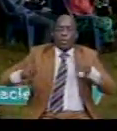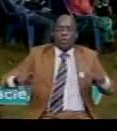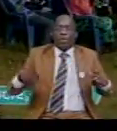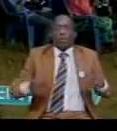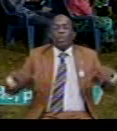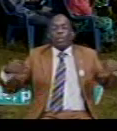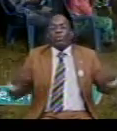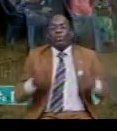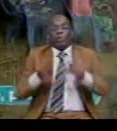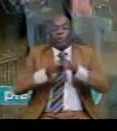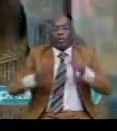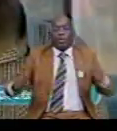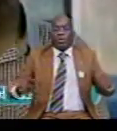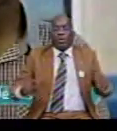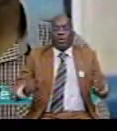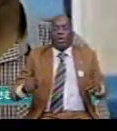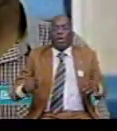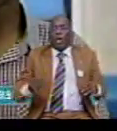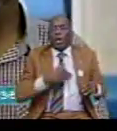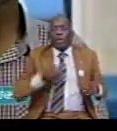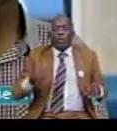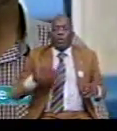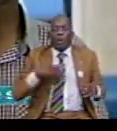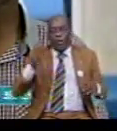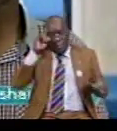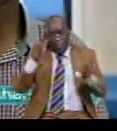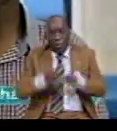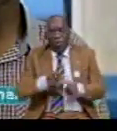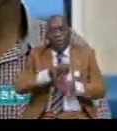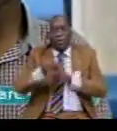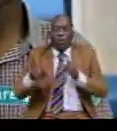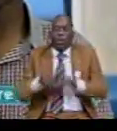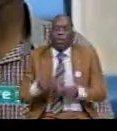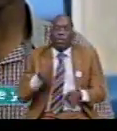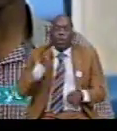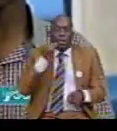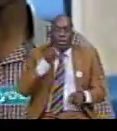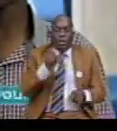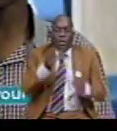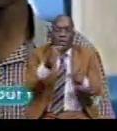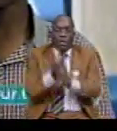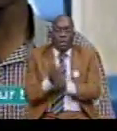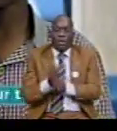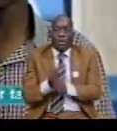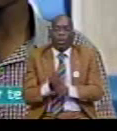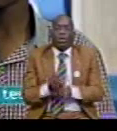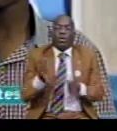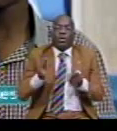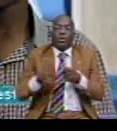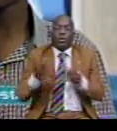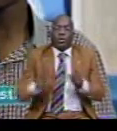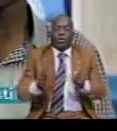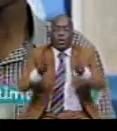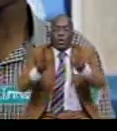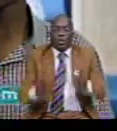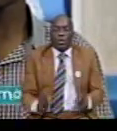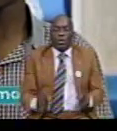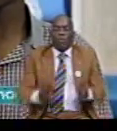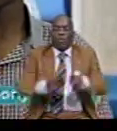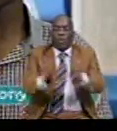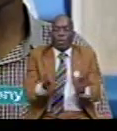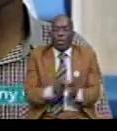disappeared. And my brethren, when I got to the exam center, because I don't know anywhere here, I'm a stranger, I kept asking